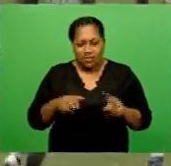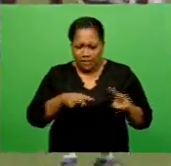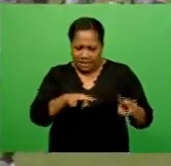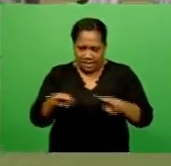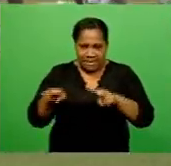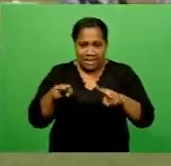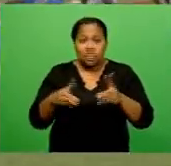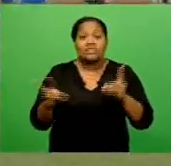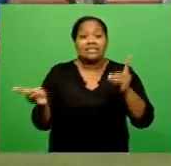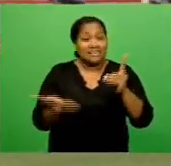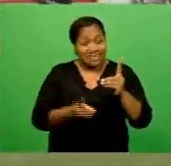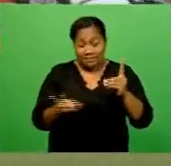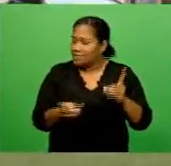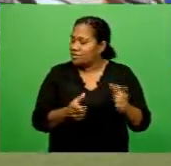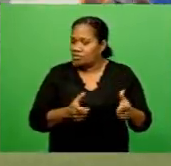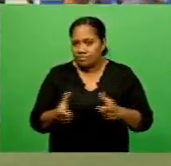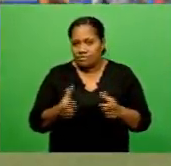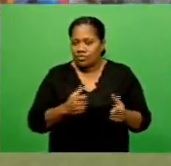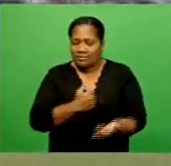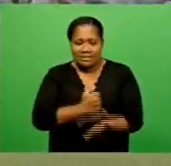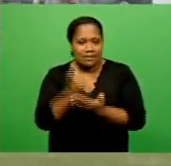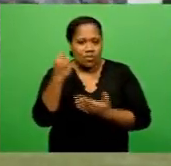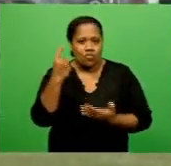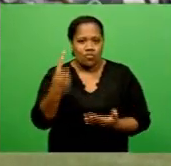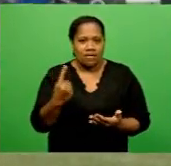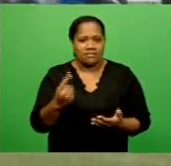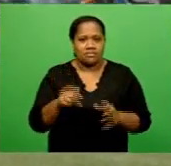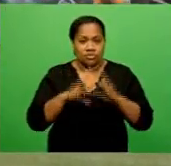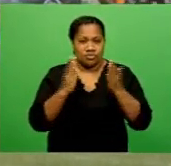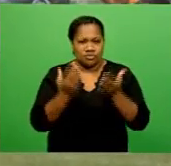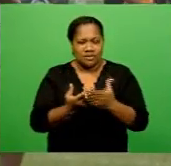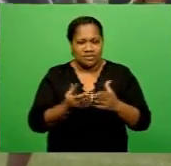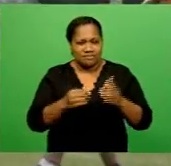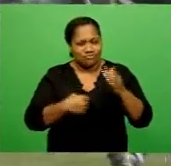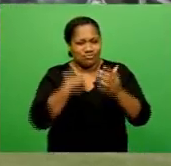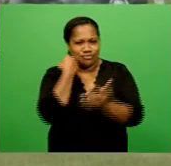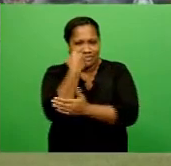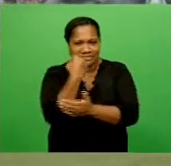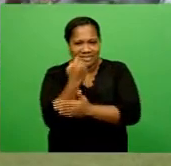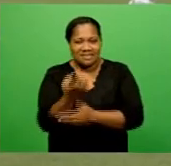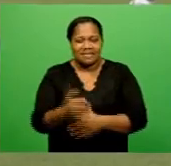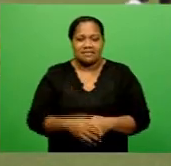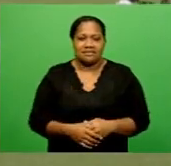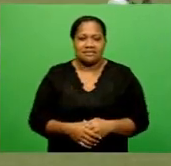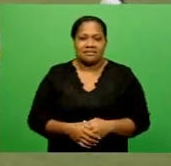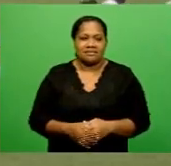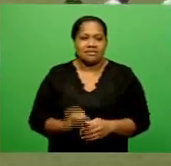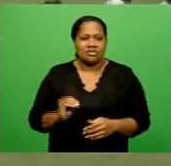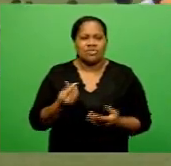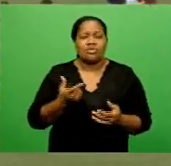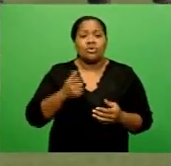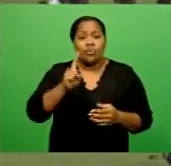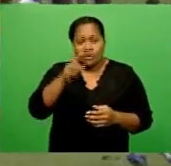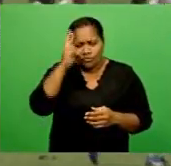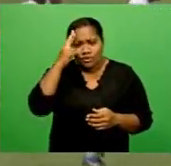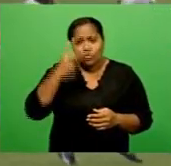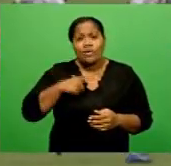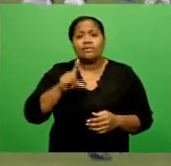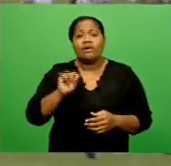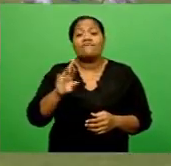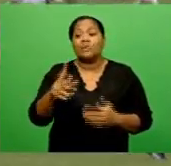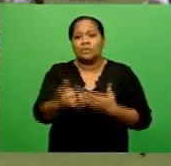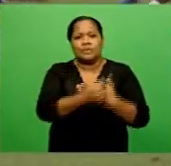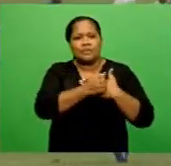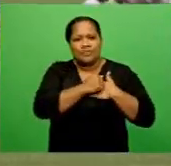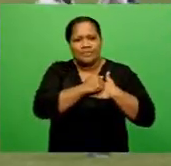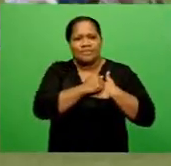It's the number one priority that World Rugby have issued, and there's obvious reasons why they do that in terms of safety and bringing kids into the